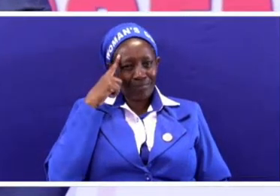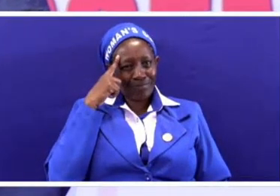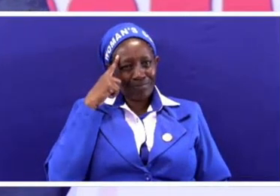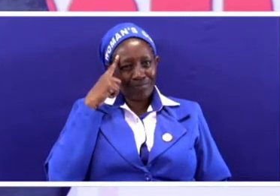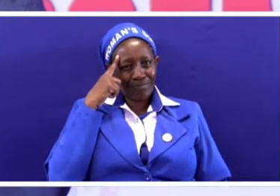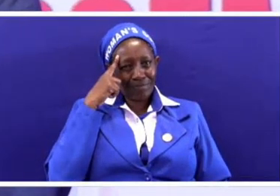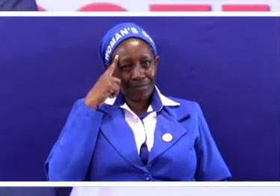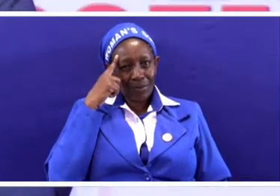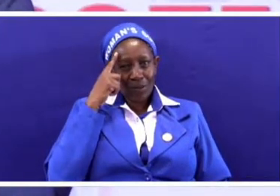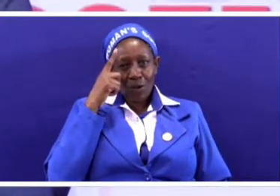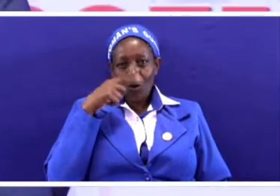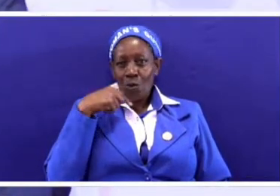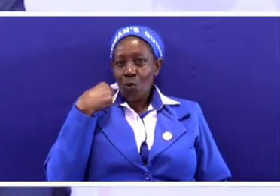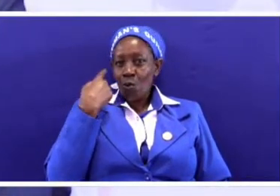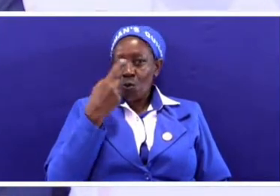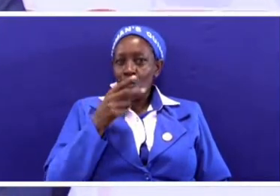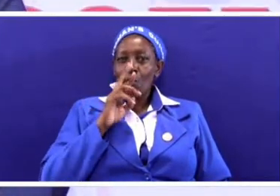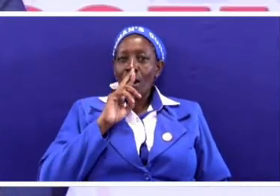Who are you serving?